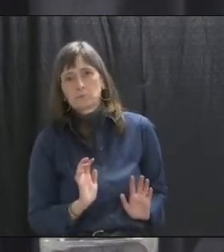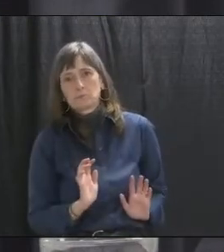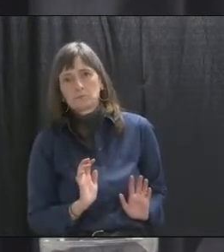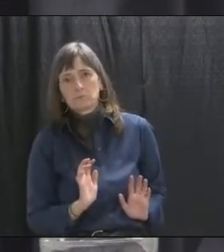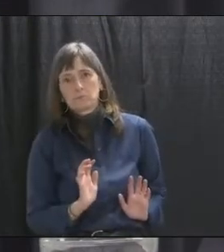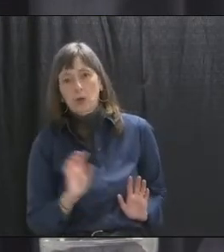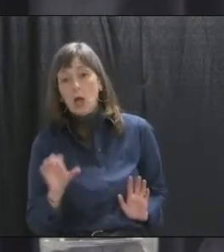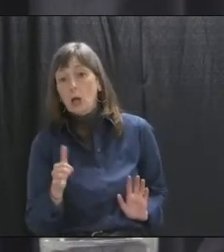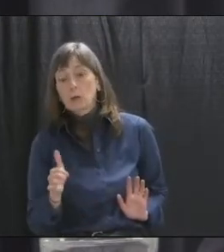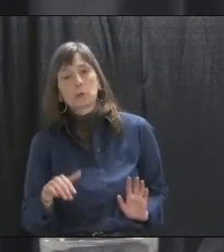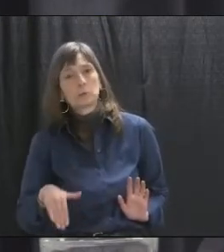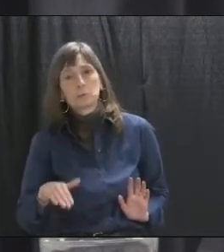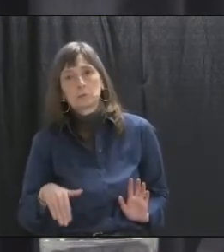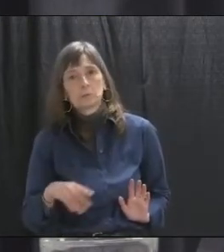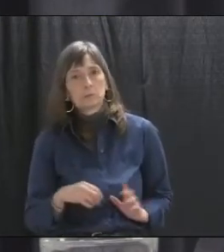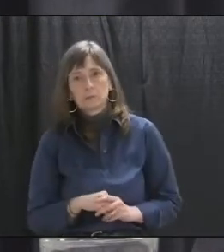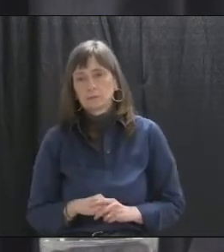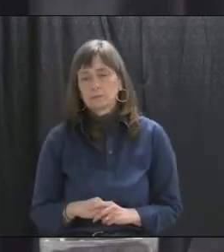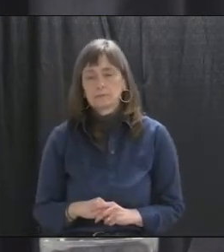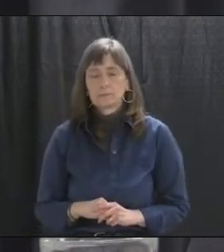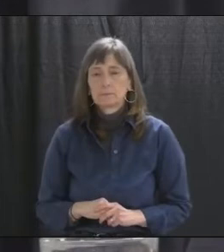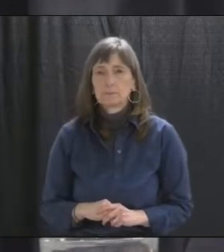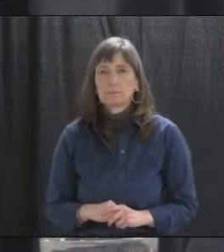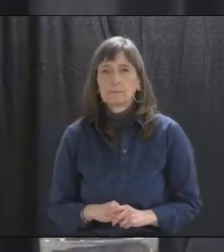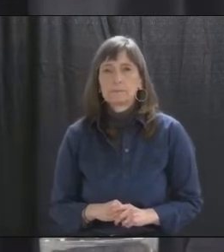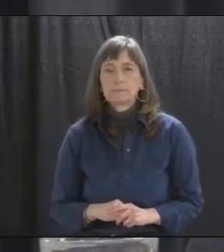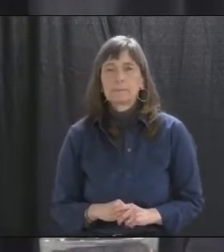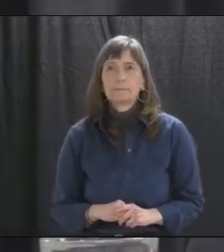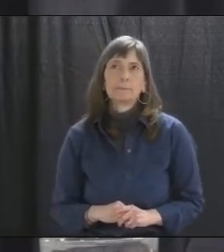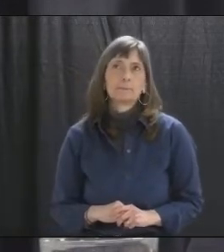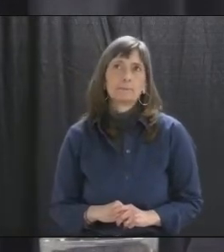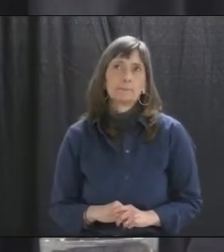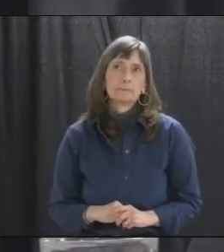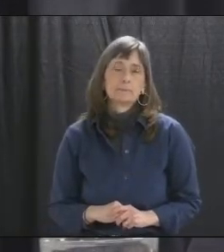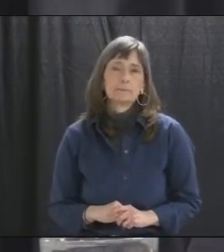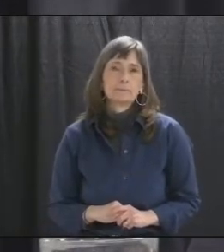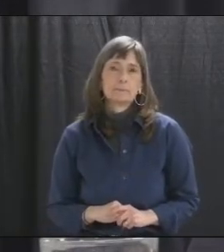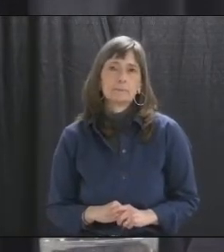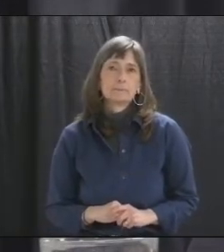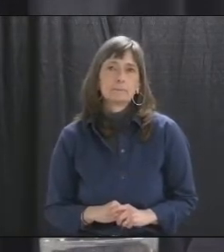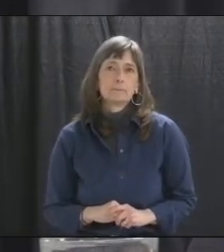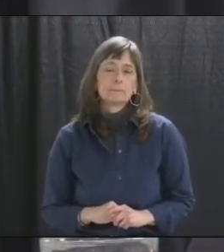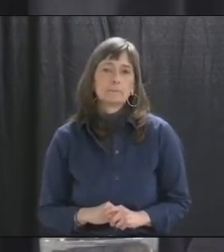that I'm aware of as of coming in this room this afternoon.